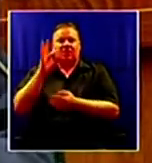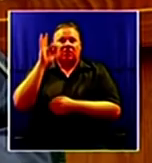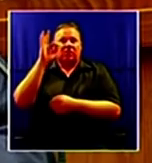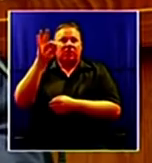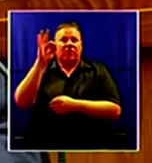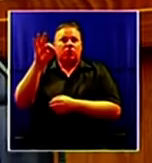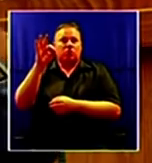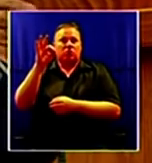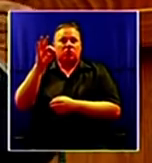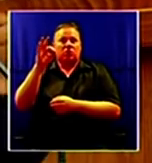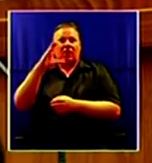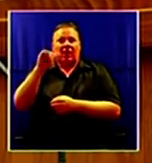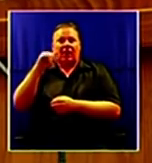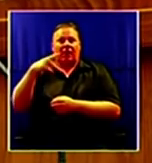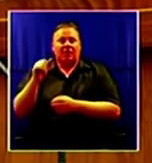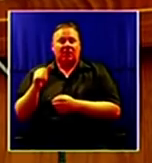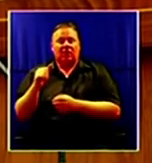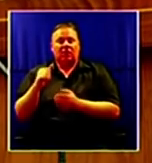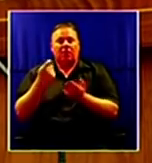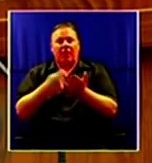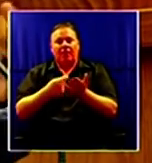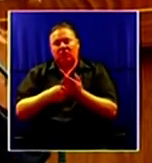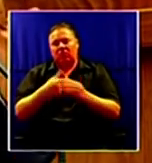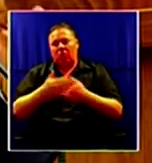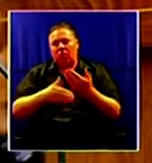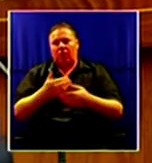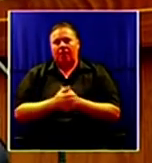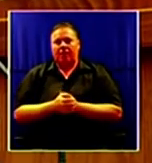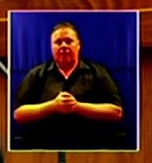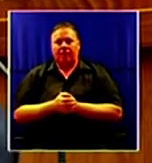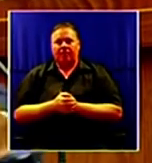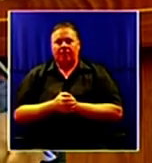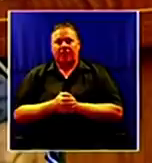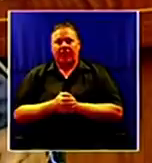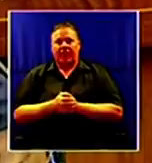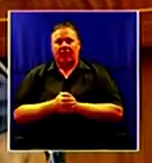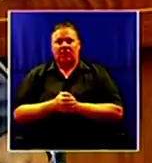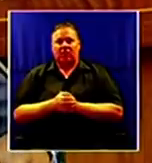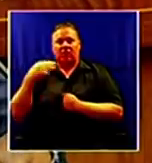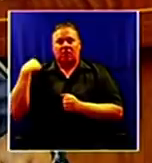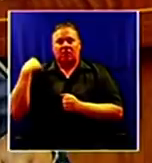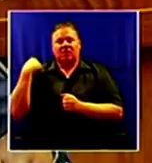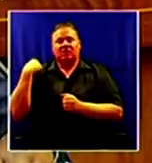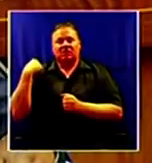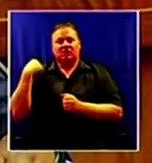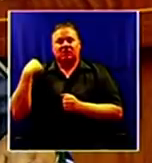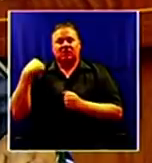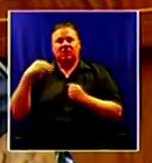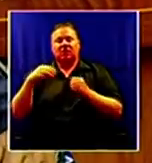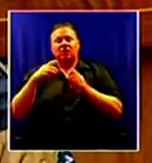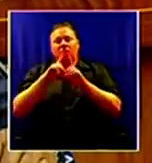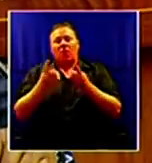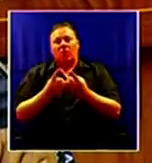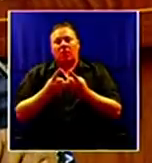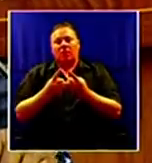payments progress. Now, the Minister of the Department of Public Service and Administration,